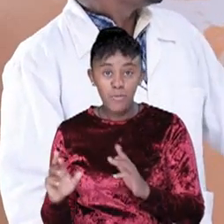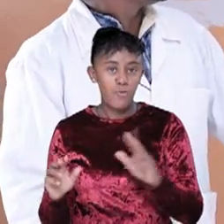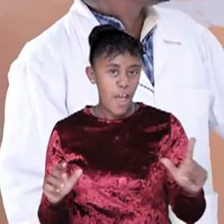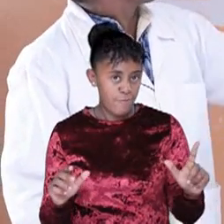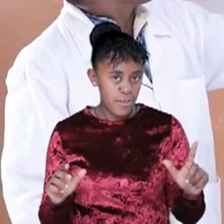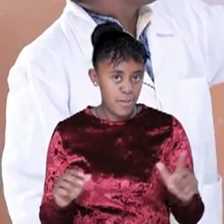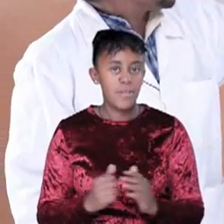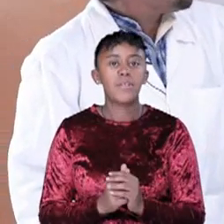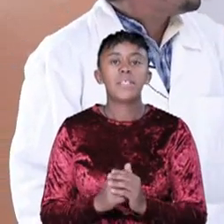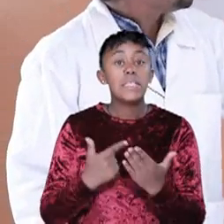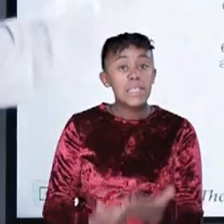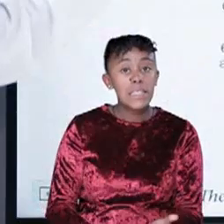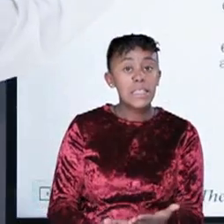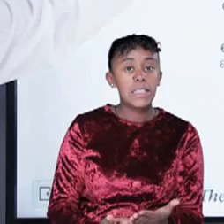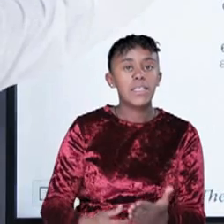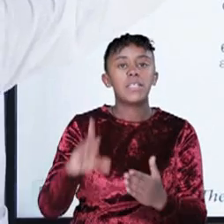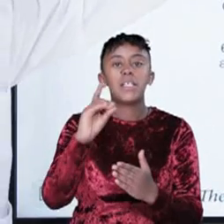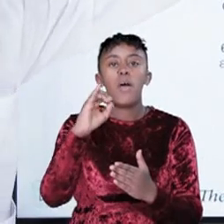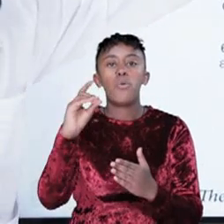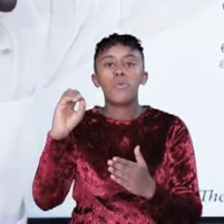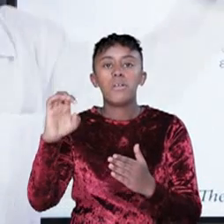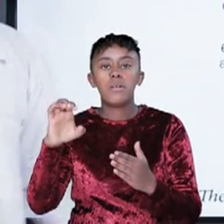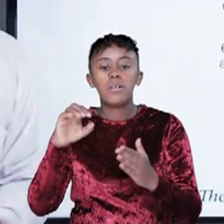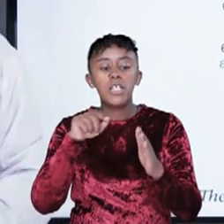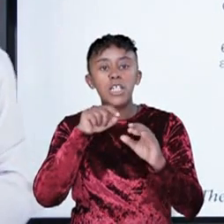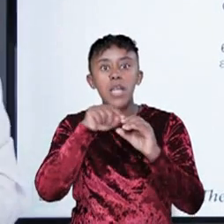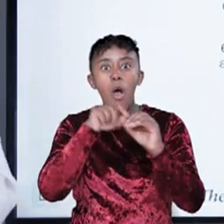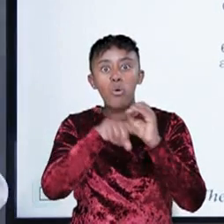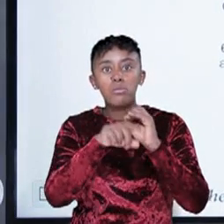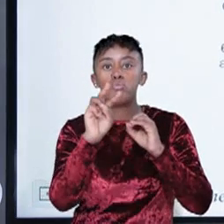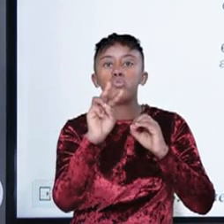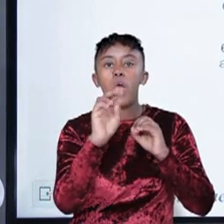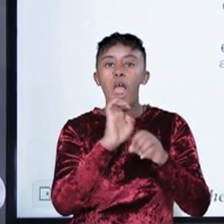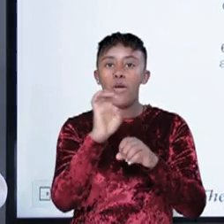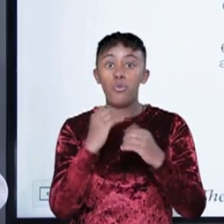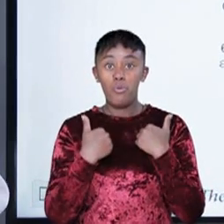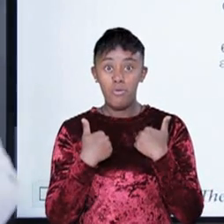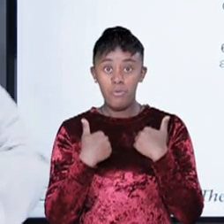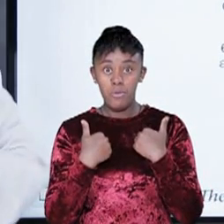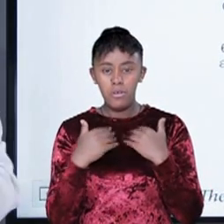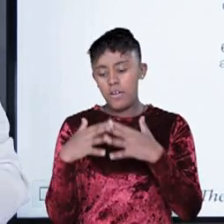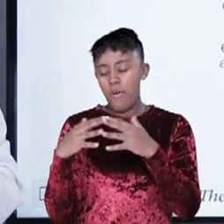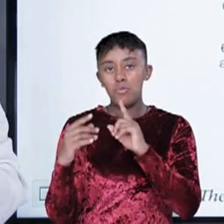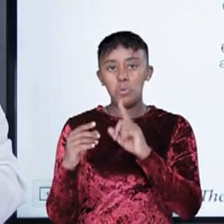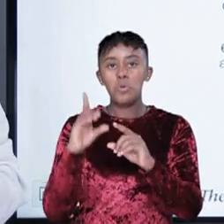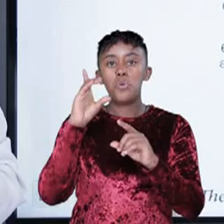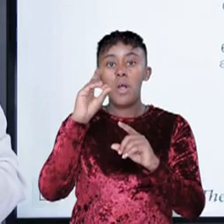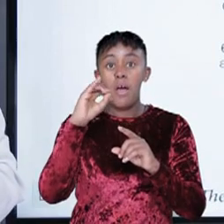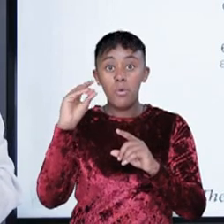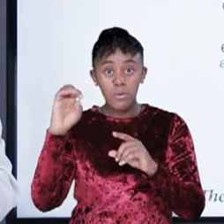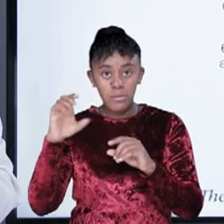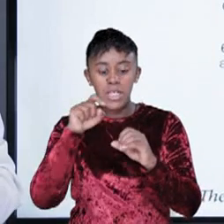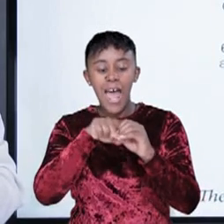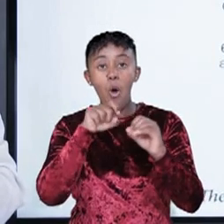Student, this is diode, a device that has two electrodes. Diode is a device that